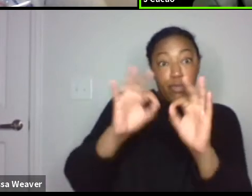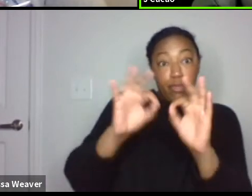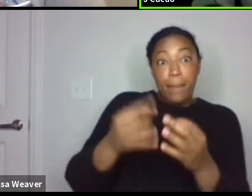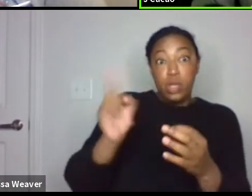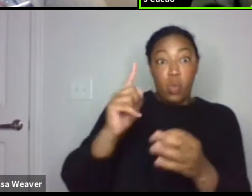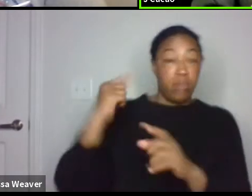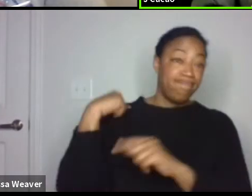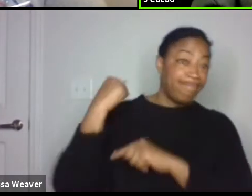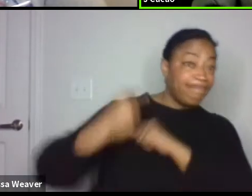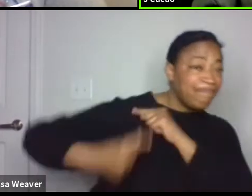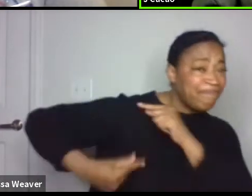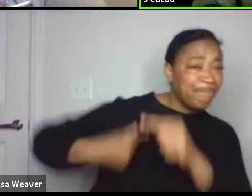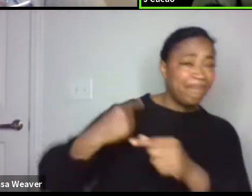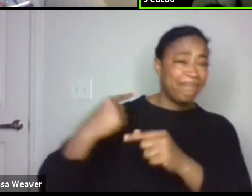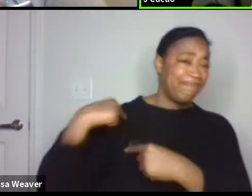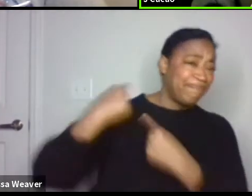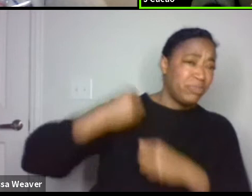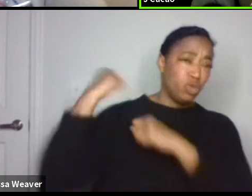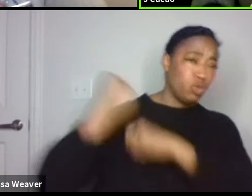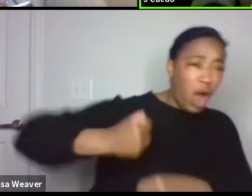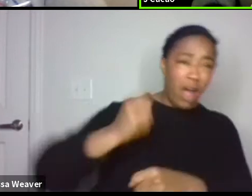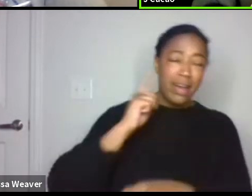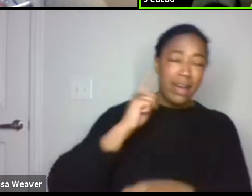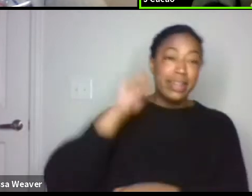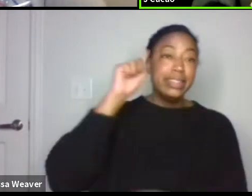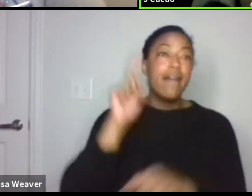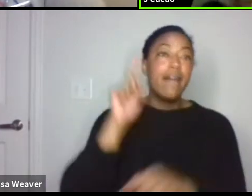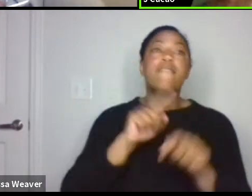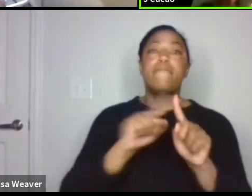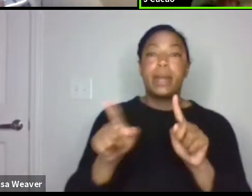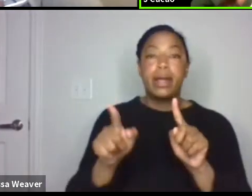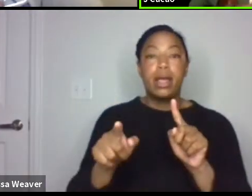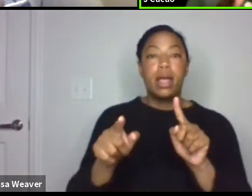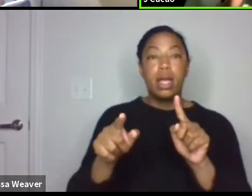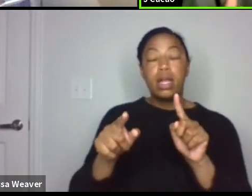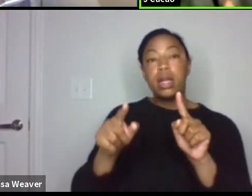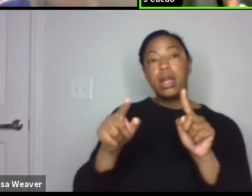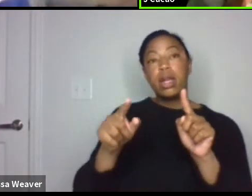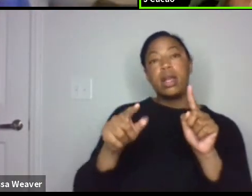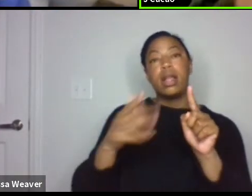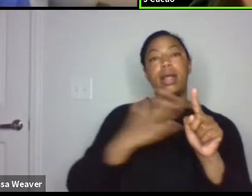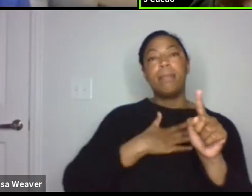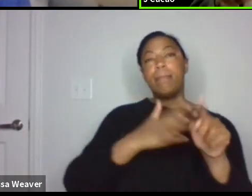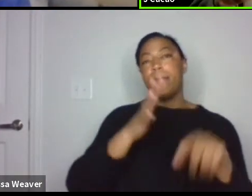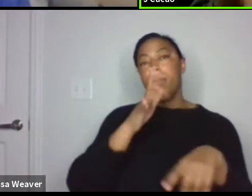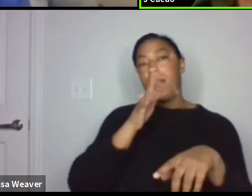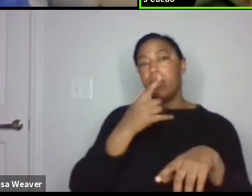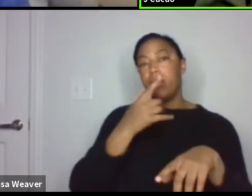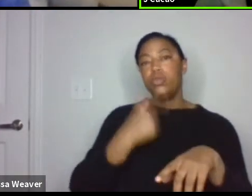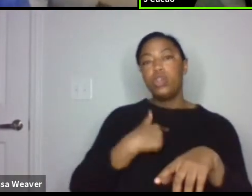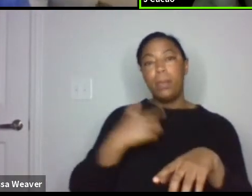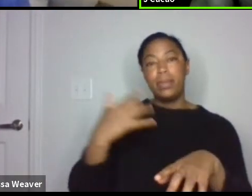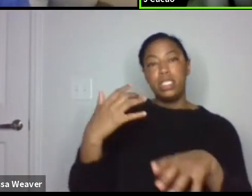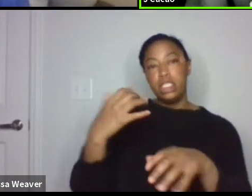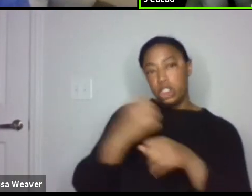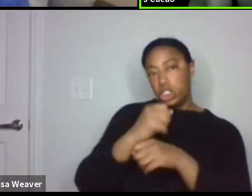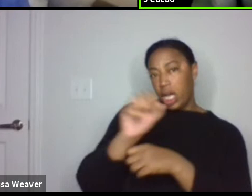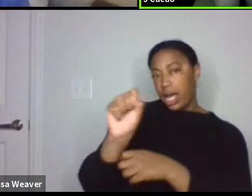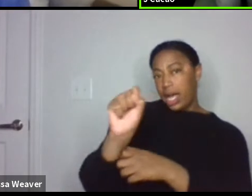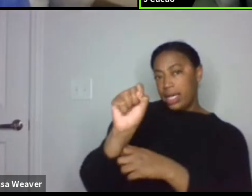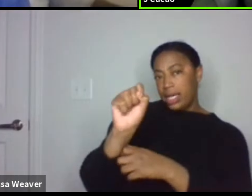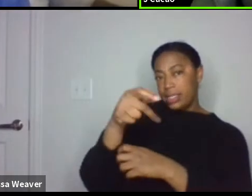people. But as far as like, my mom told me that she caught spinal